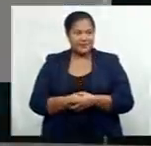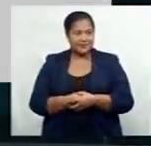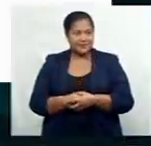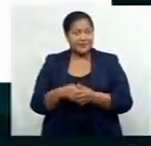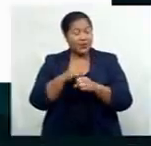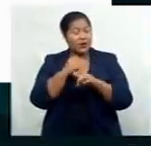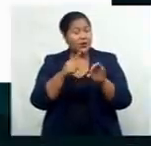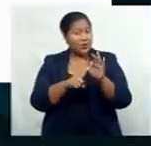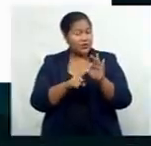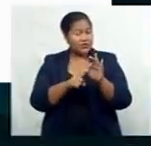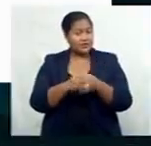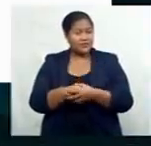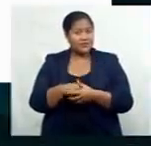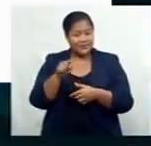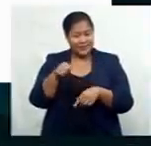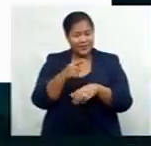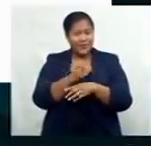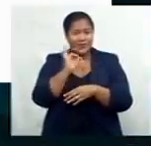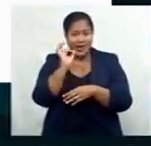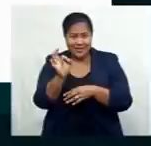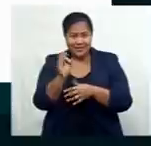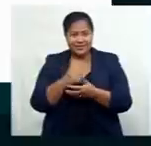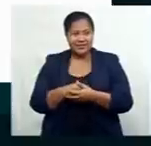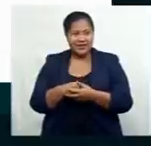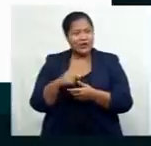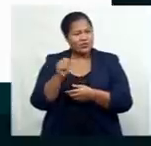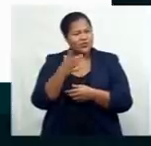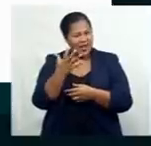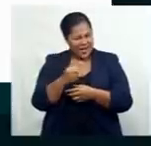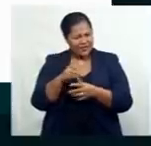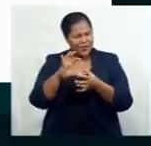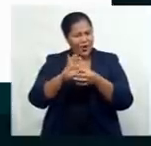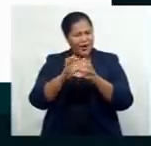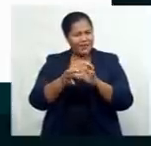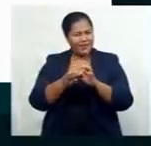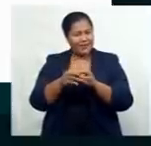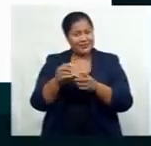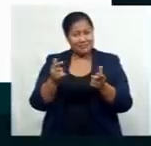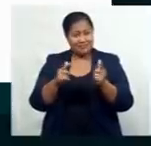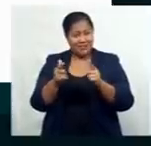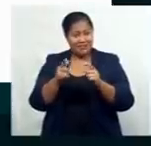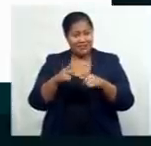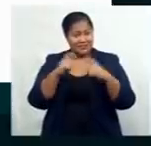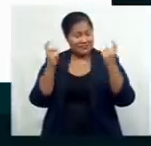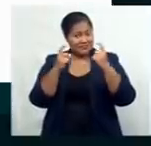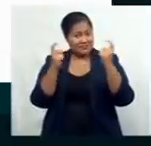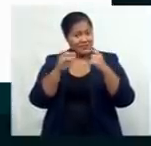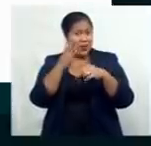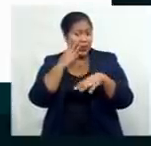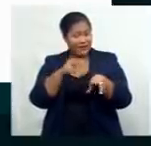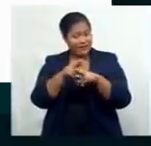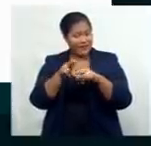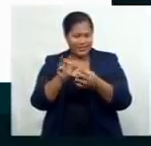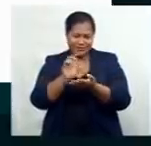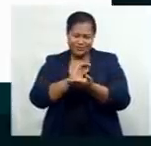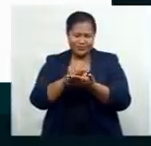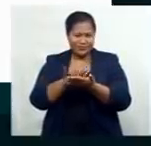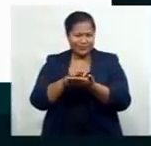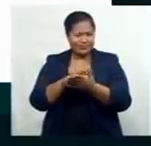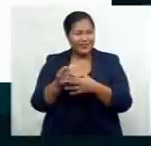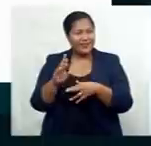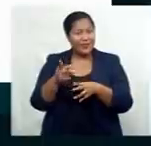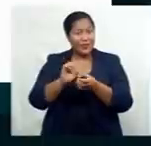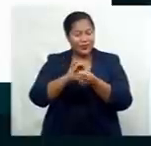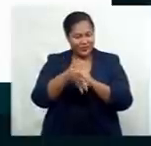our poll question this week, we're asking, should there be an Olympic 7 celebration once Fiji is clear of